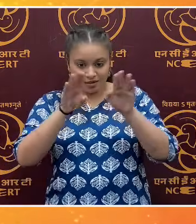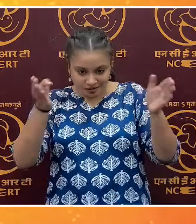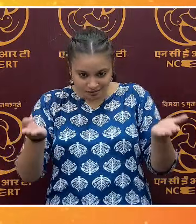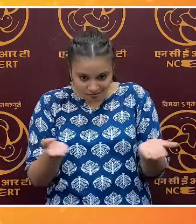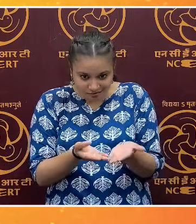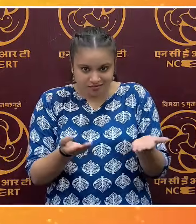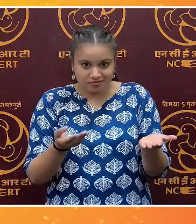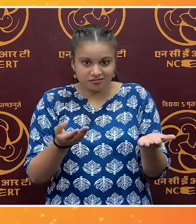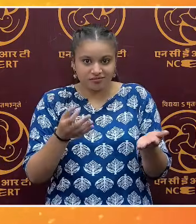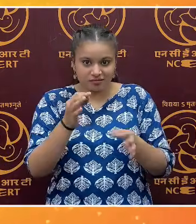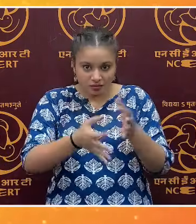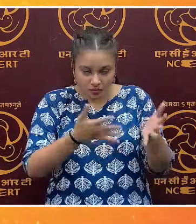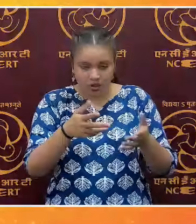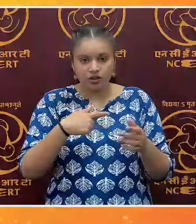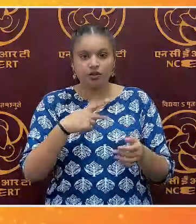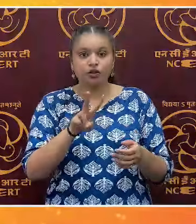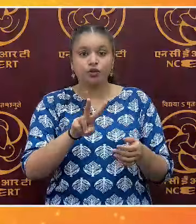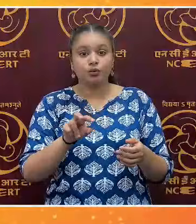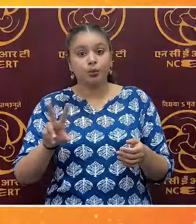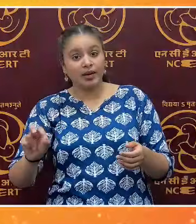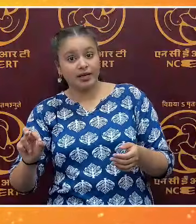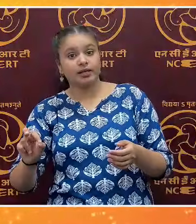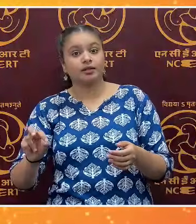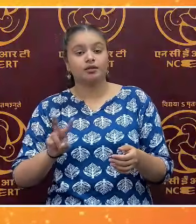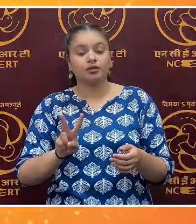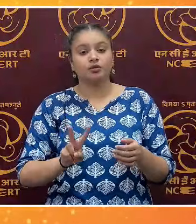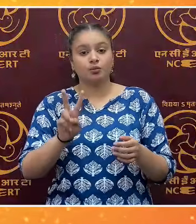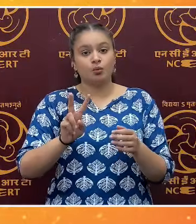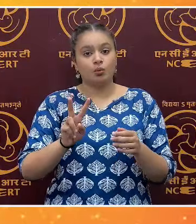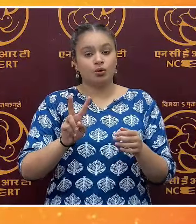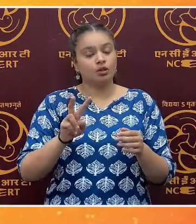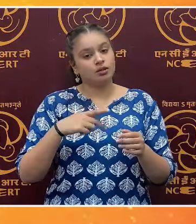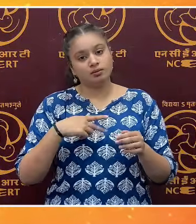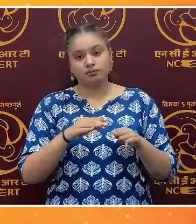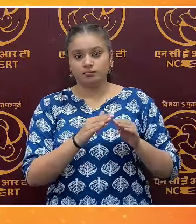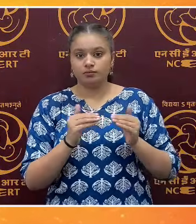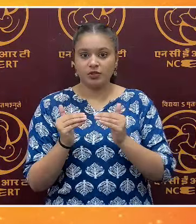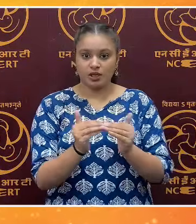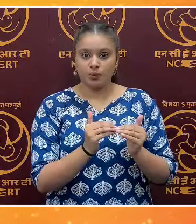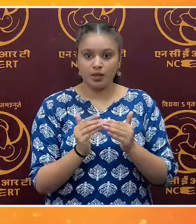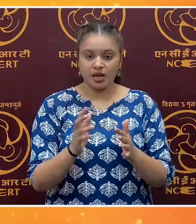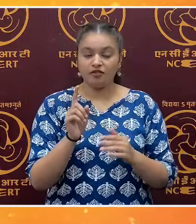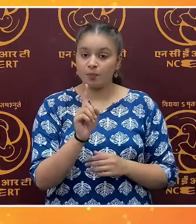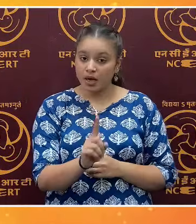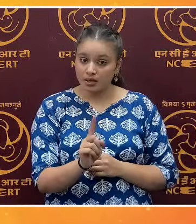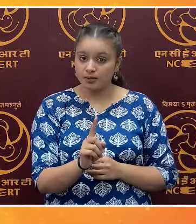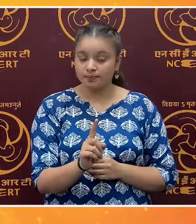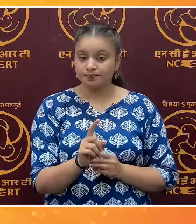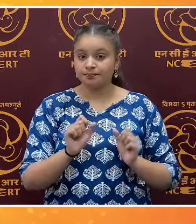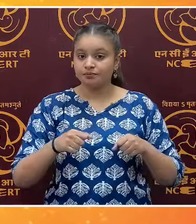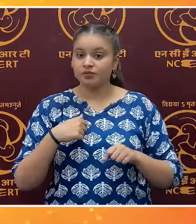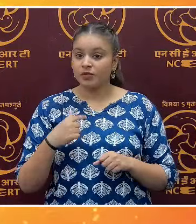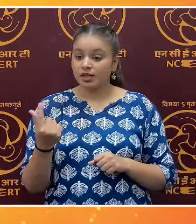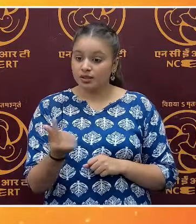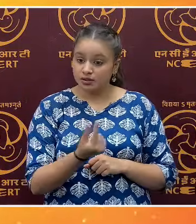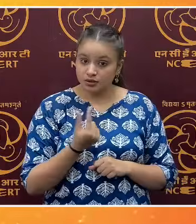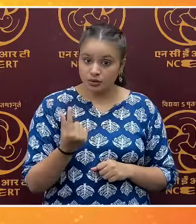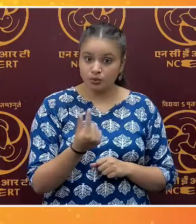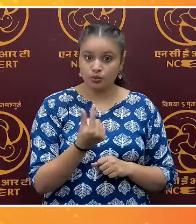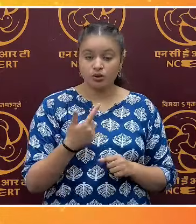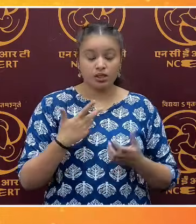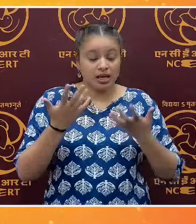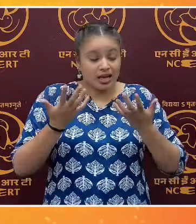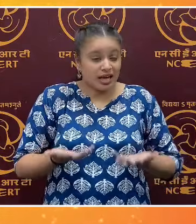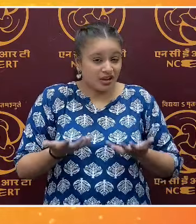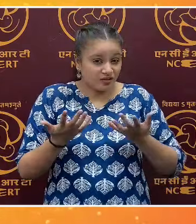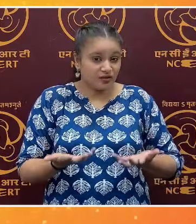a 220 voltage of power supply at the same time. But we should avoid using all the heavy loads